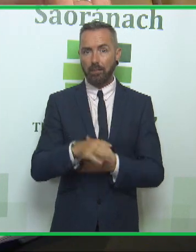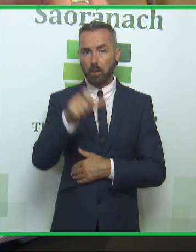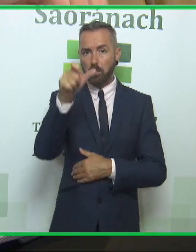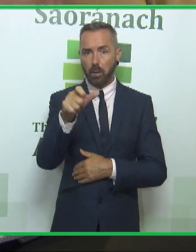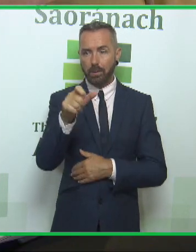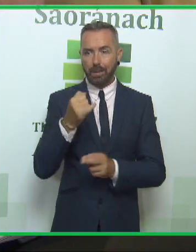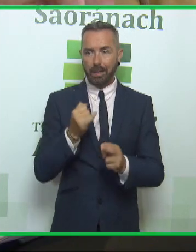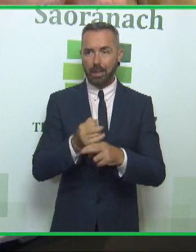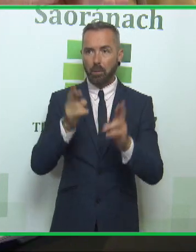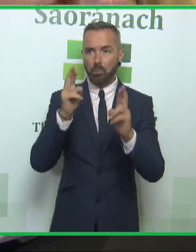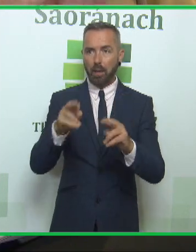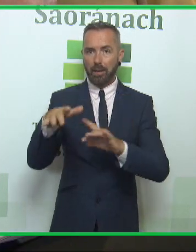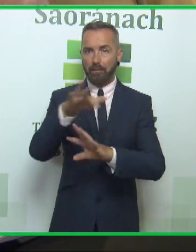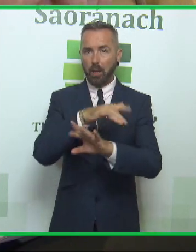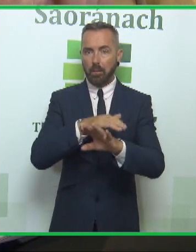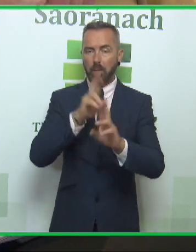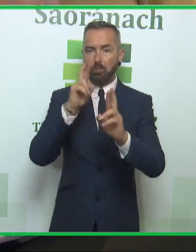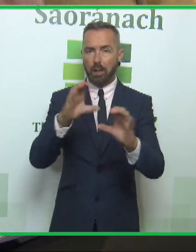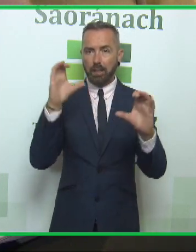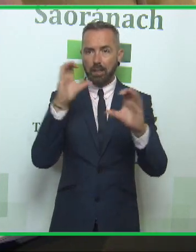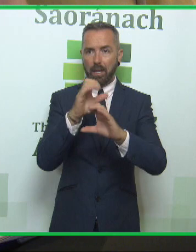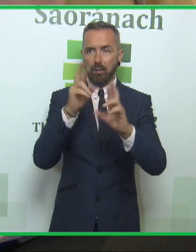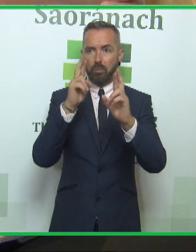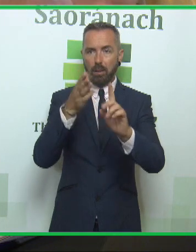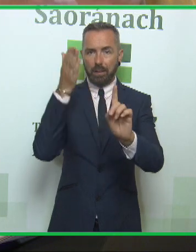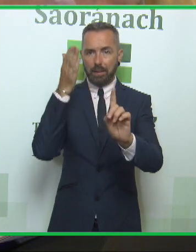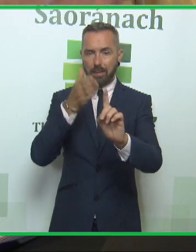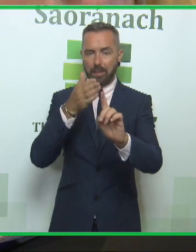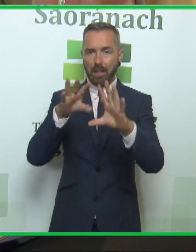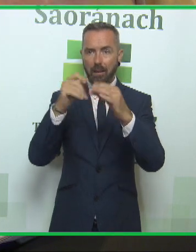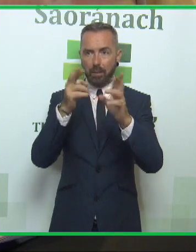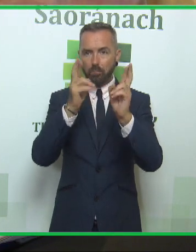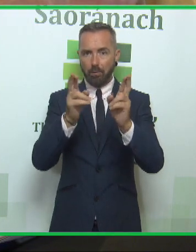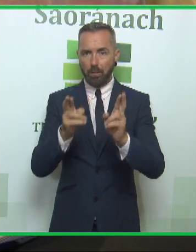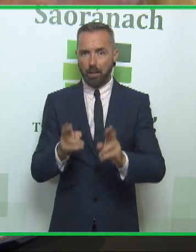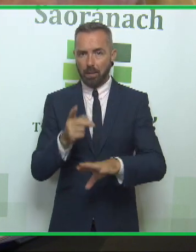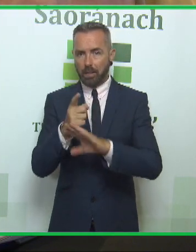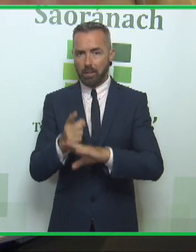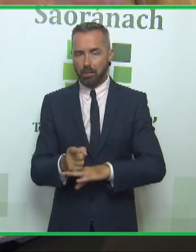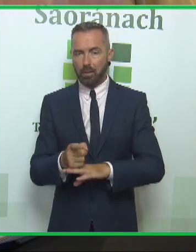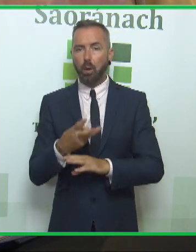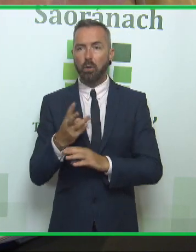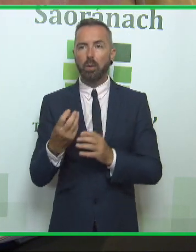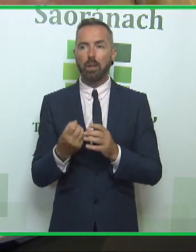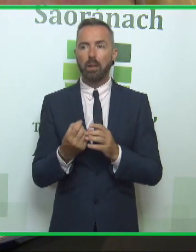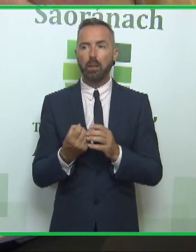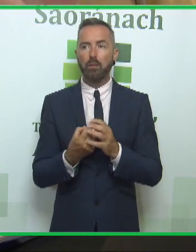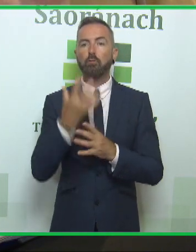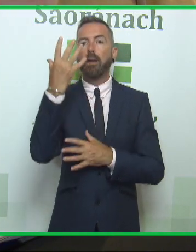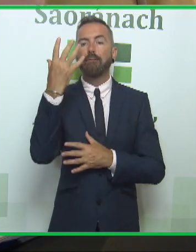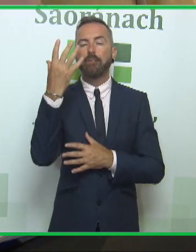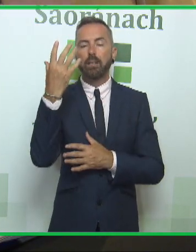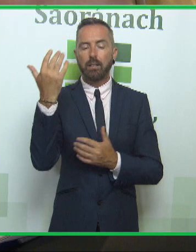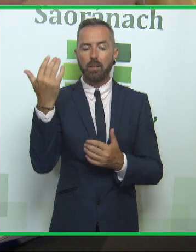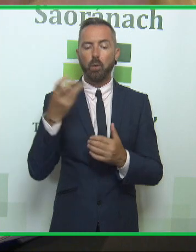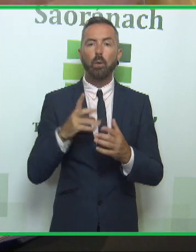the right nutrients, with the right care, with the right attention, all of the right stuff is there, they will grow. And that's what we try and do. We try, now